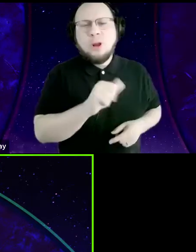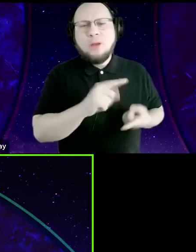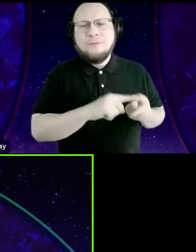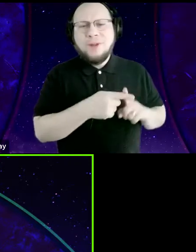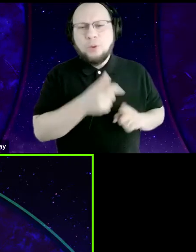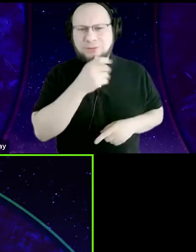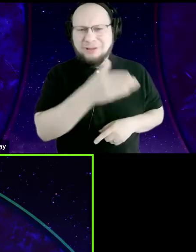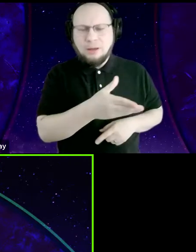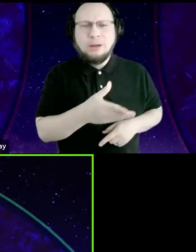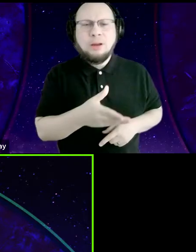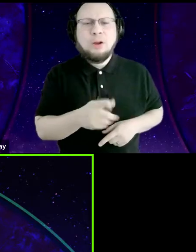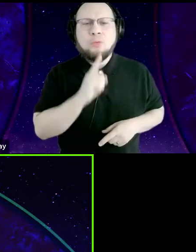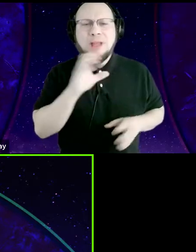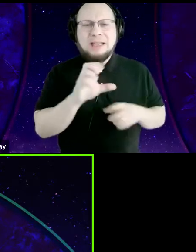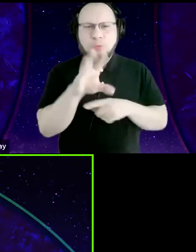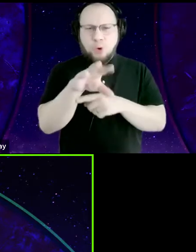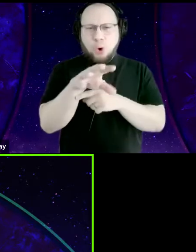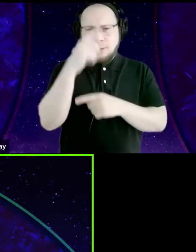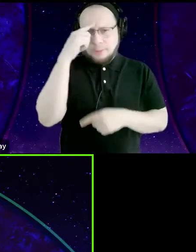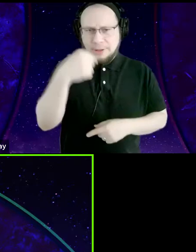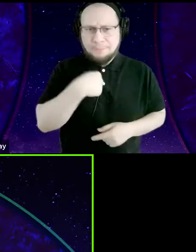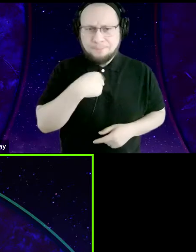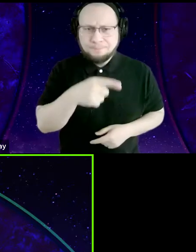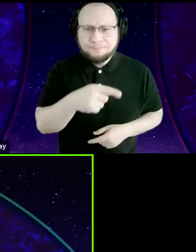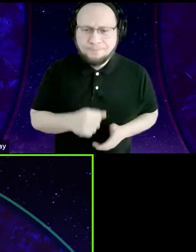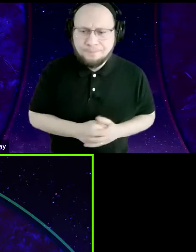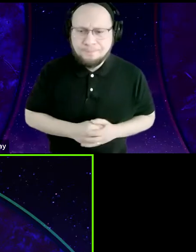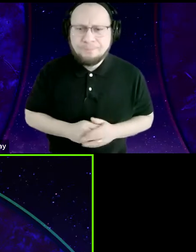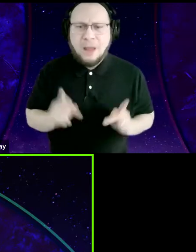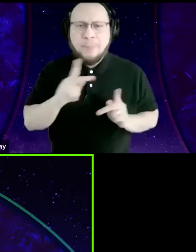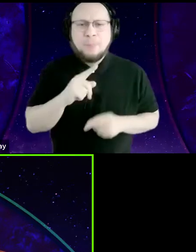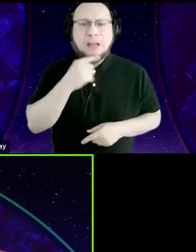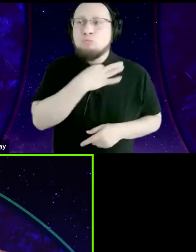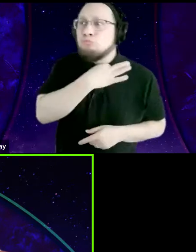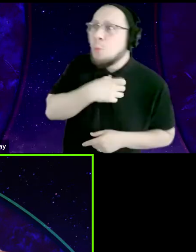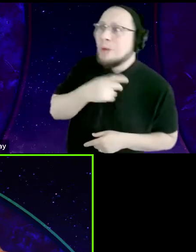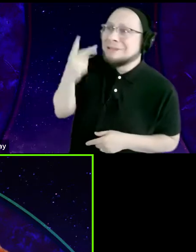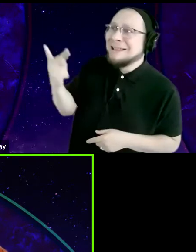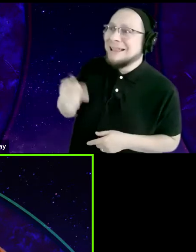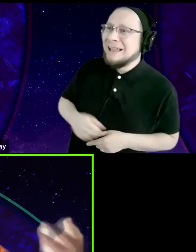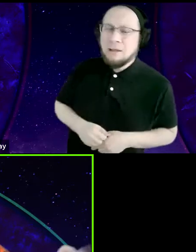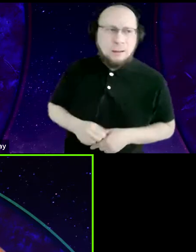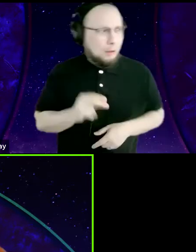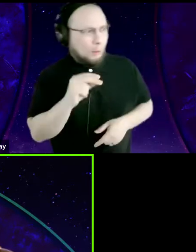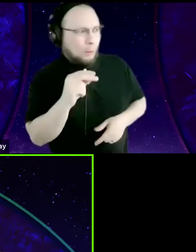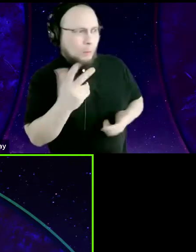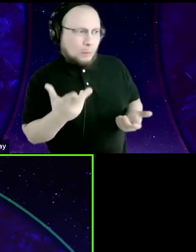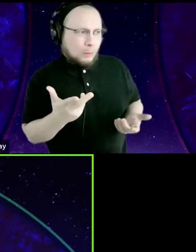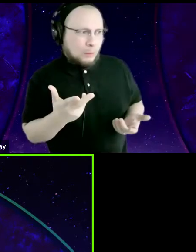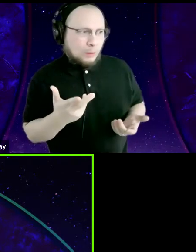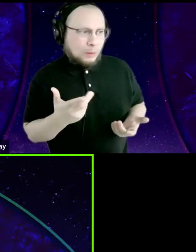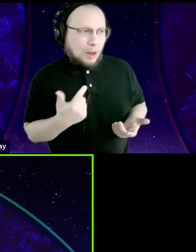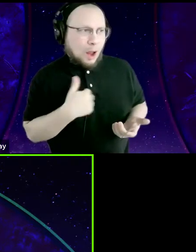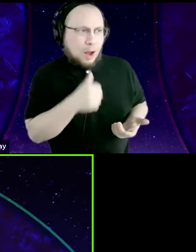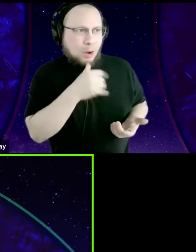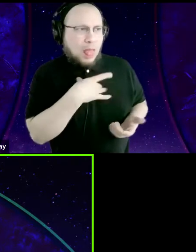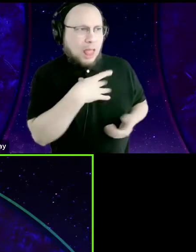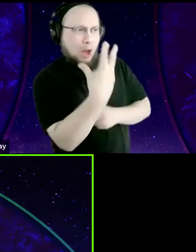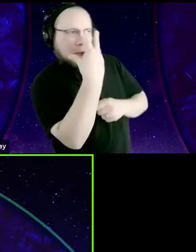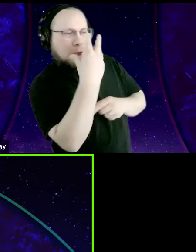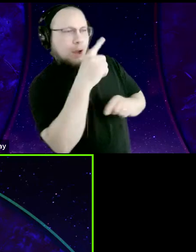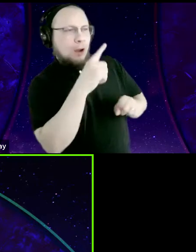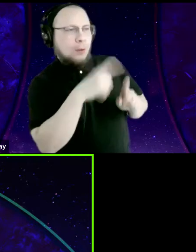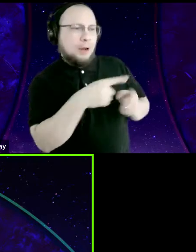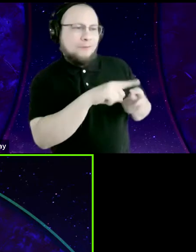did the video recording of it, because people are like, can I see it? I mean, no, because I don't love being on camera, but Alicia